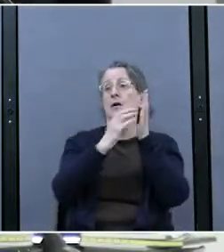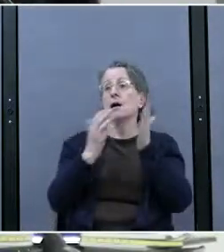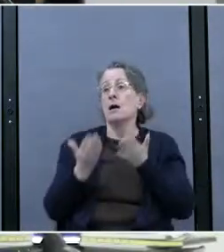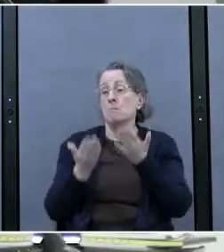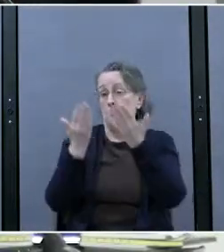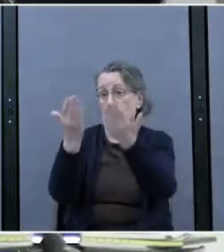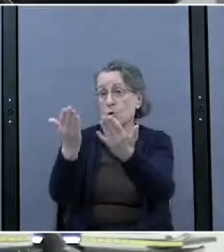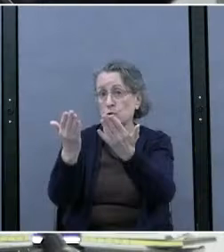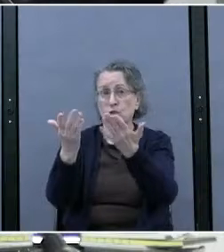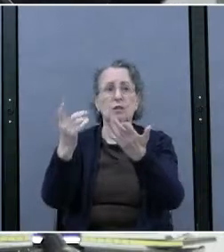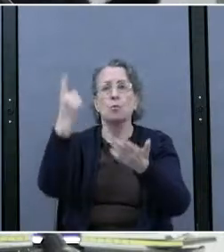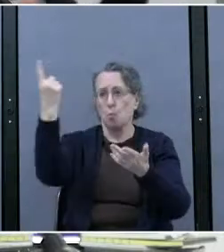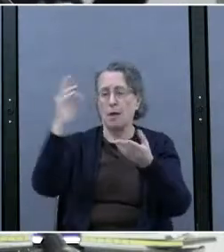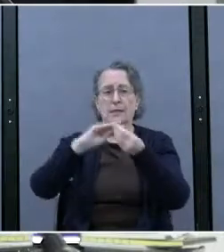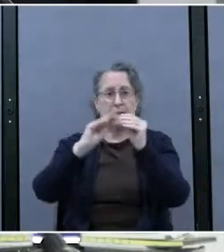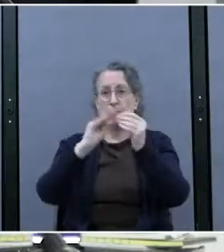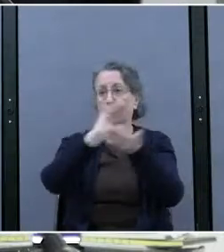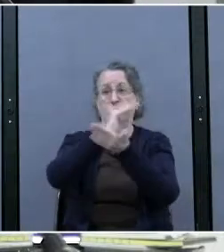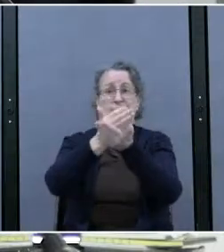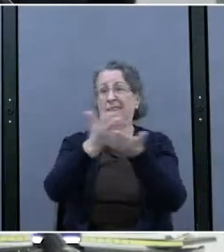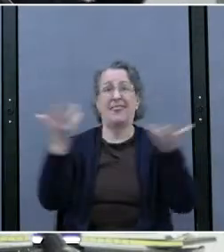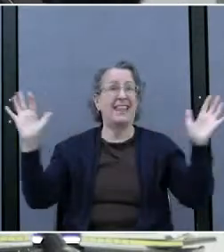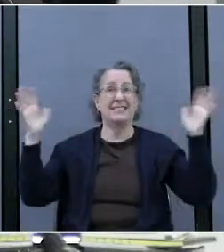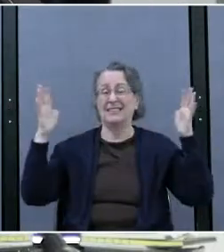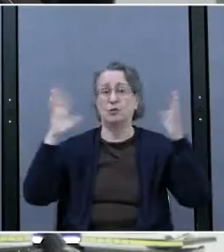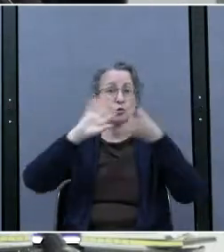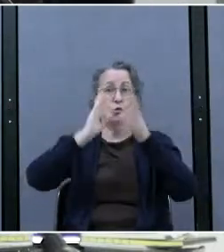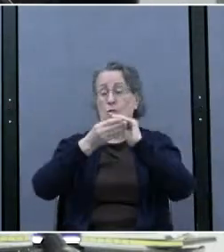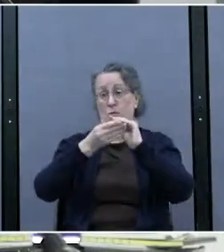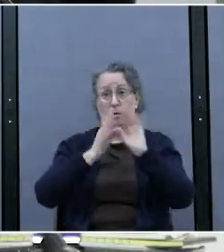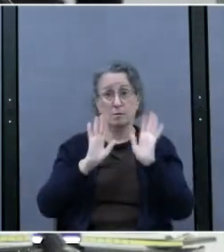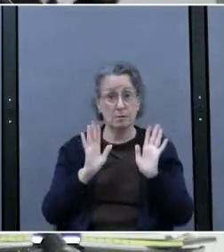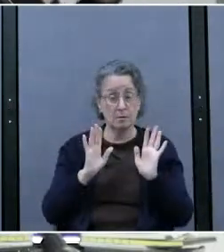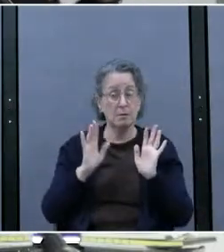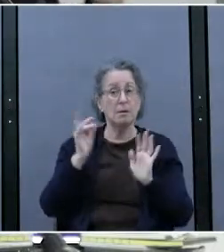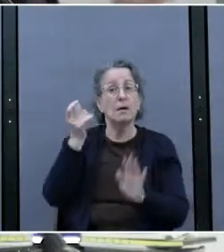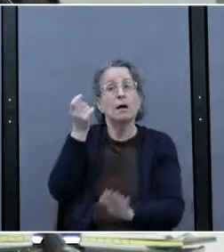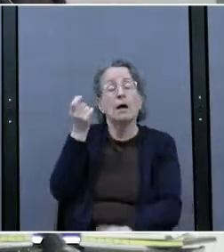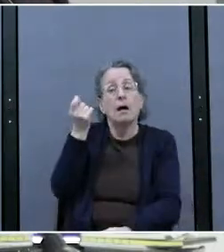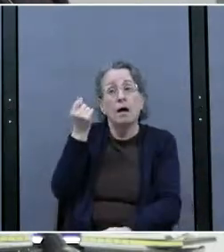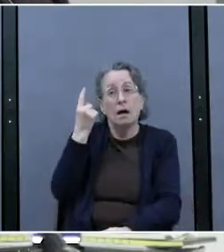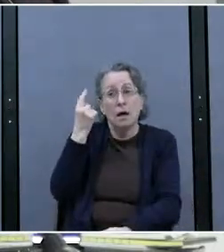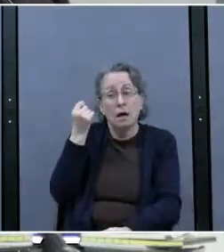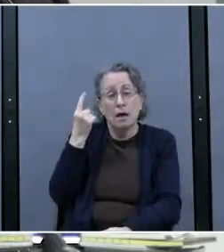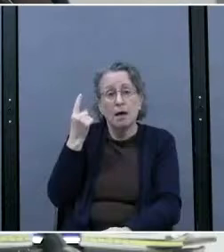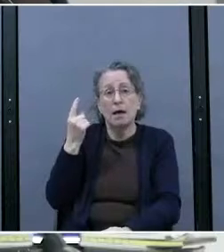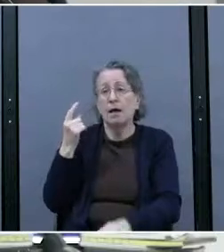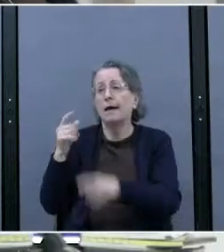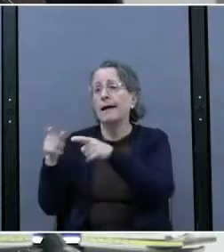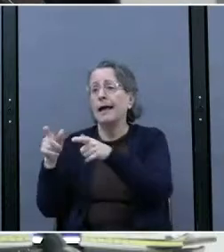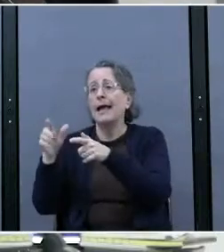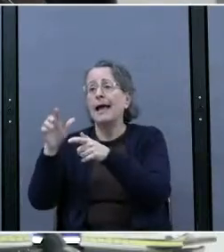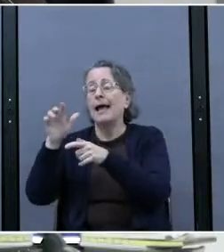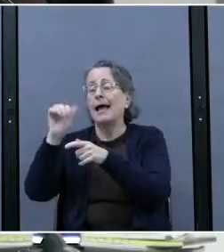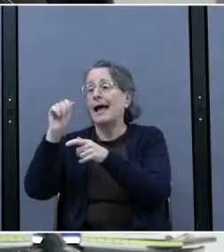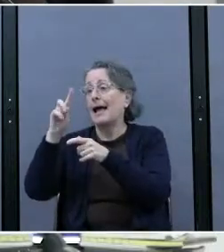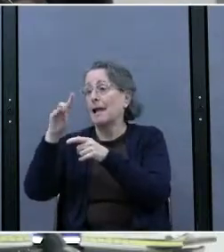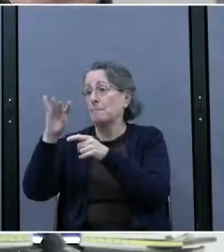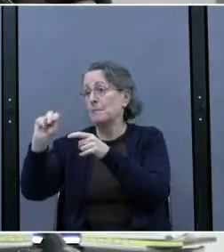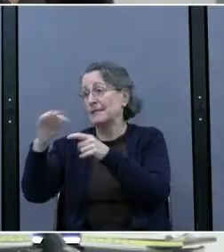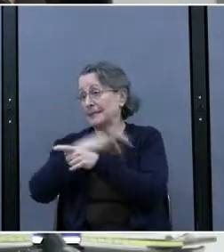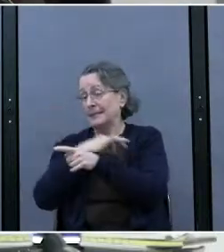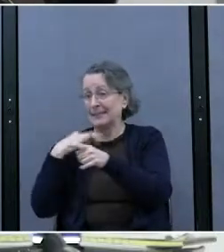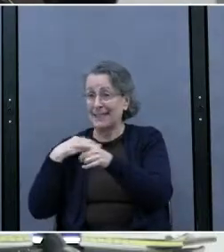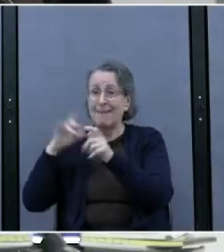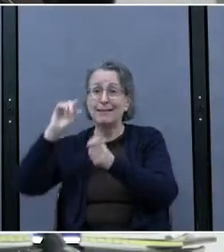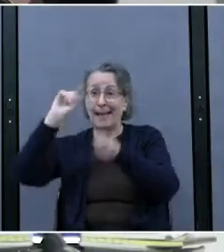sum figure. Now that figure may be by the administration changed, modified. Certain